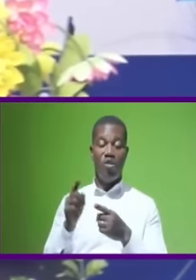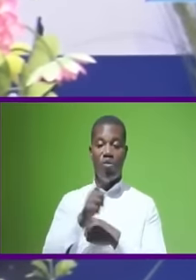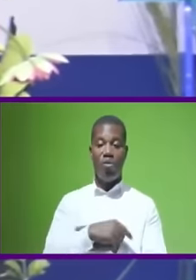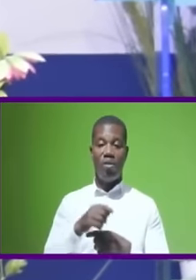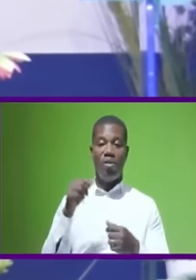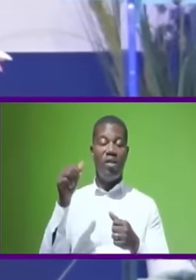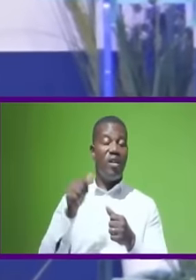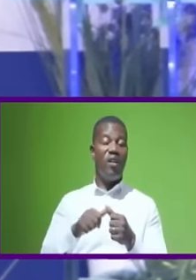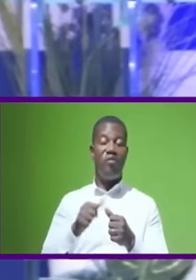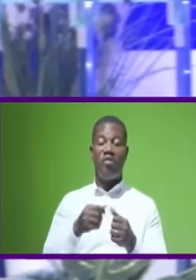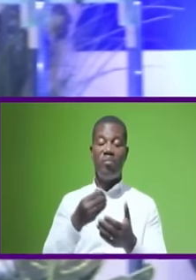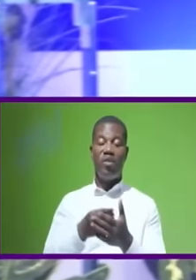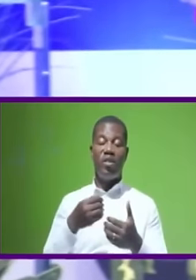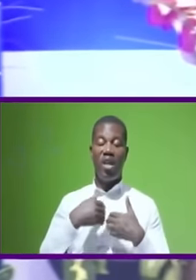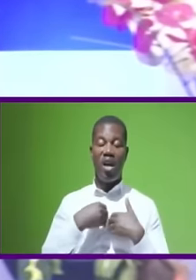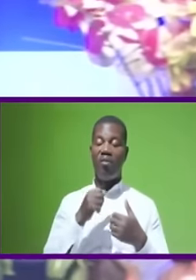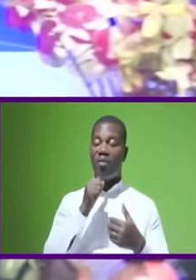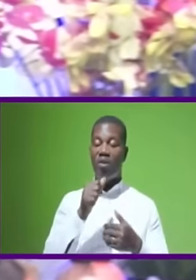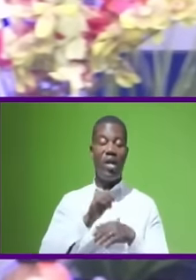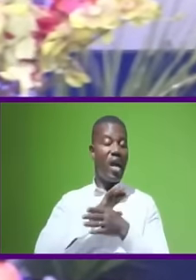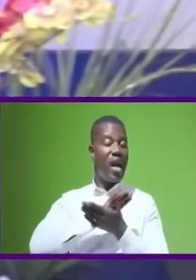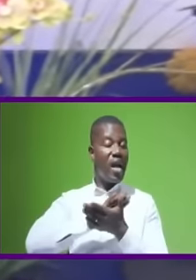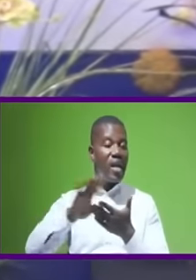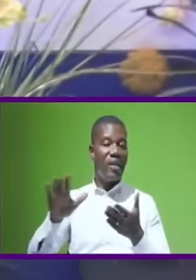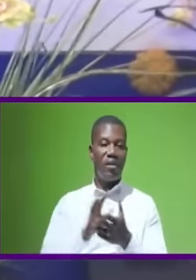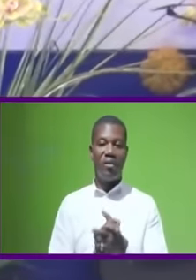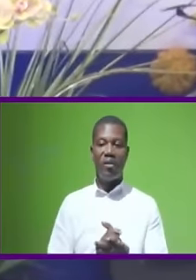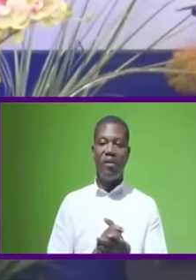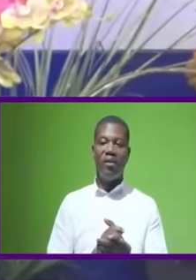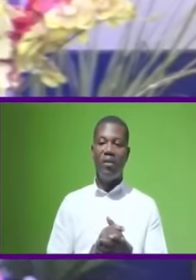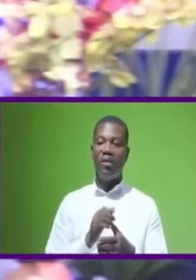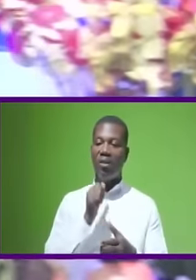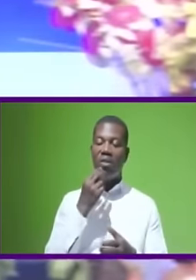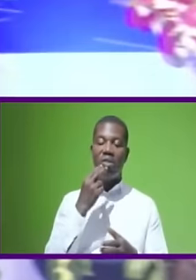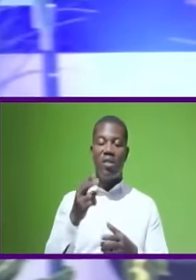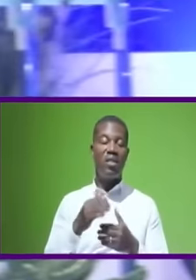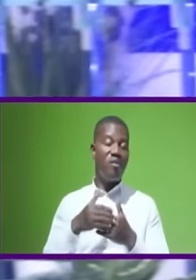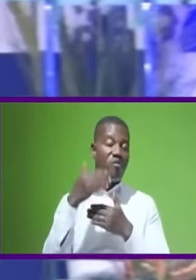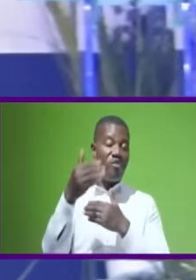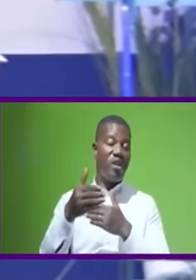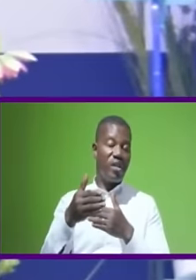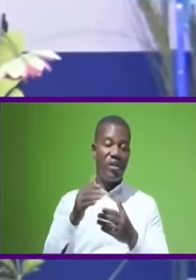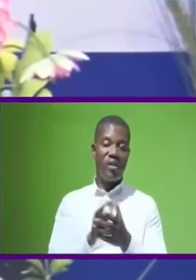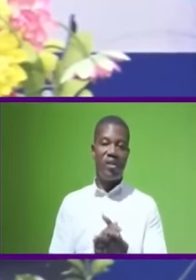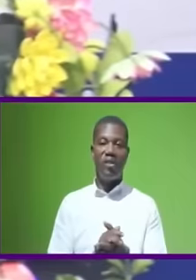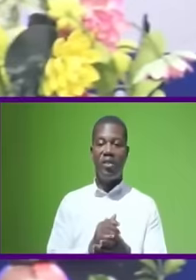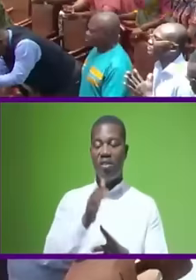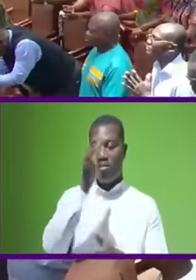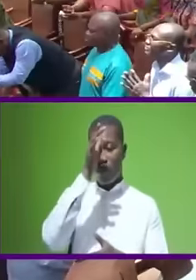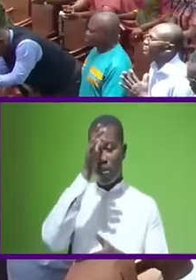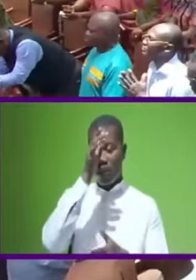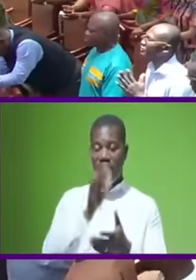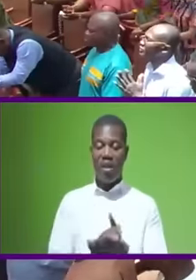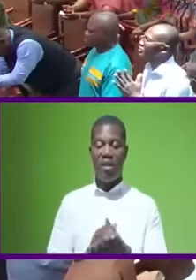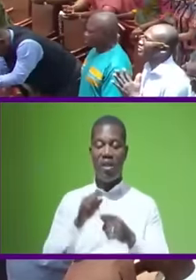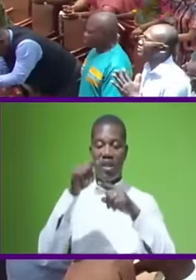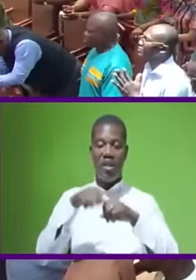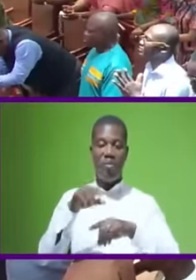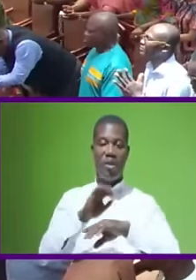be a huntier. And the end, you can't crown him for swap. Papa, did I know your 40 years